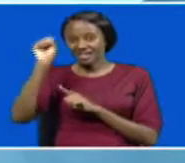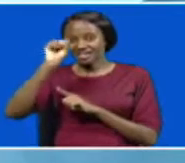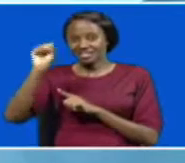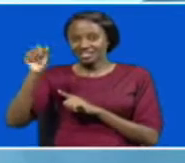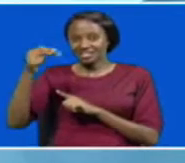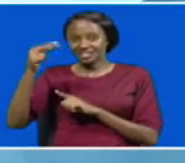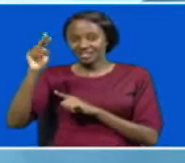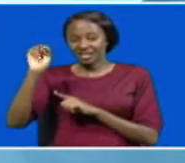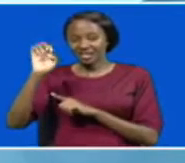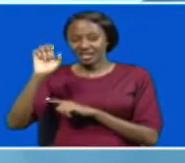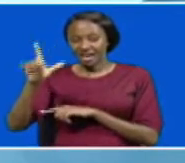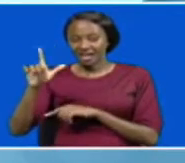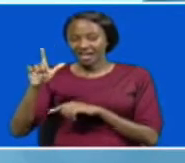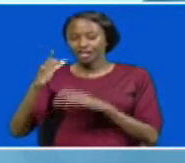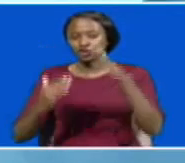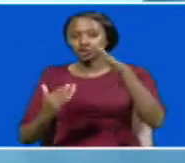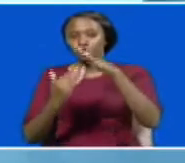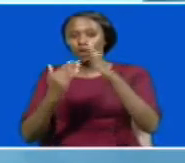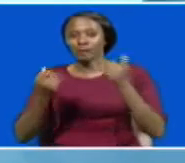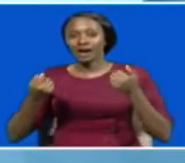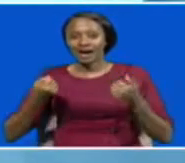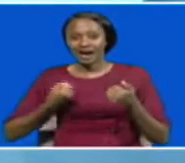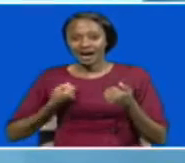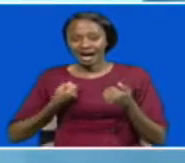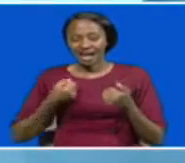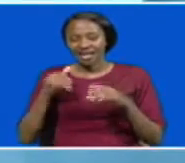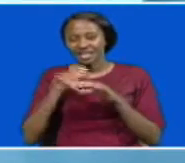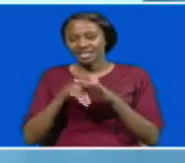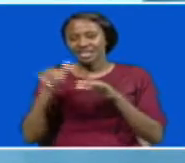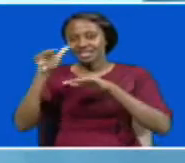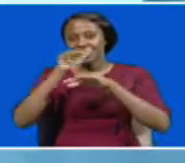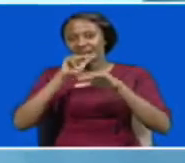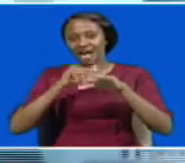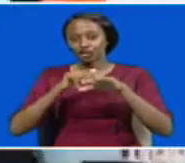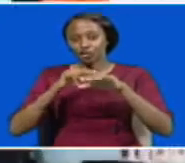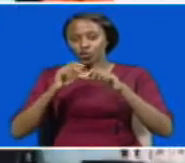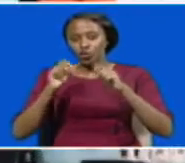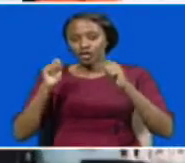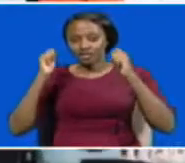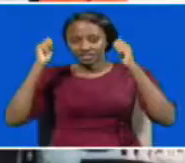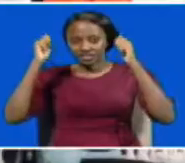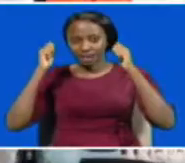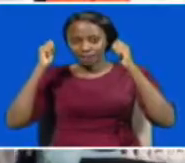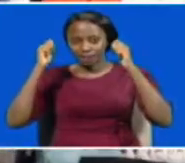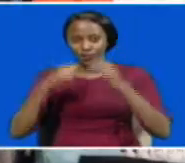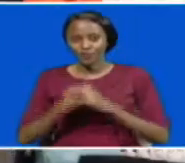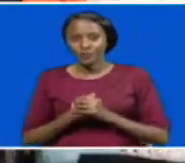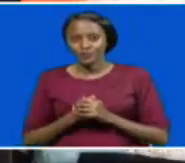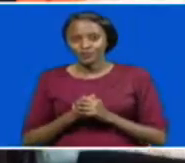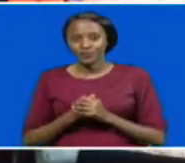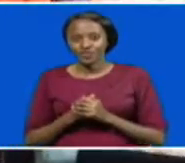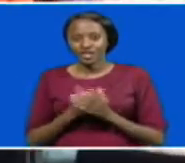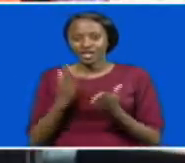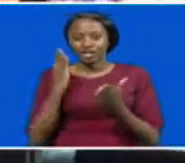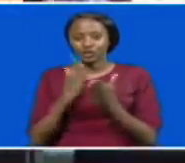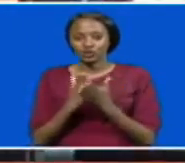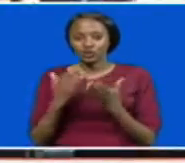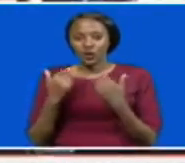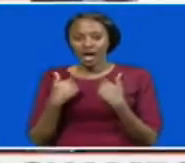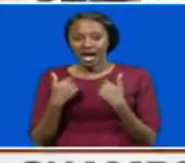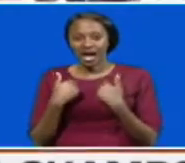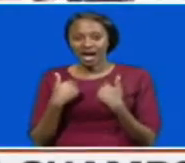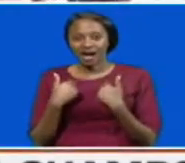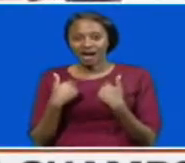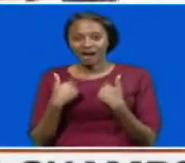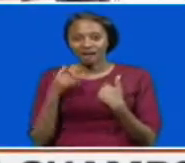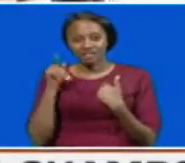the Under 12 Girls as the national champion. The game was okay. I love chess because it gives me